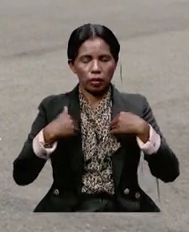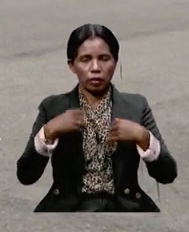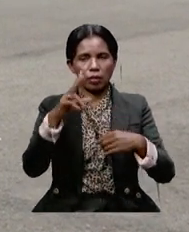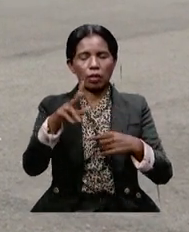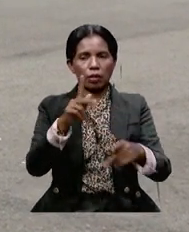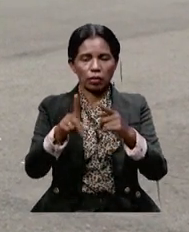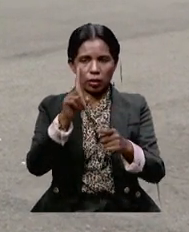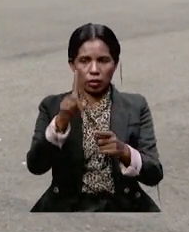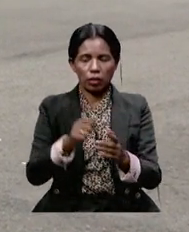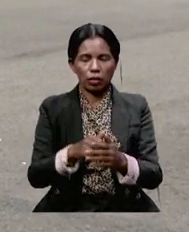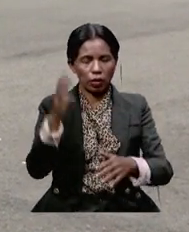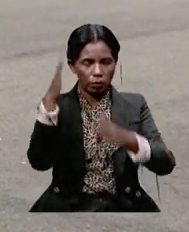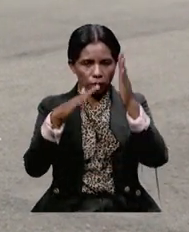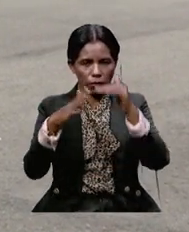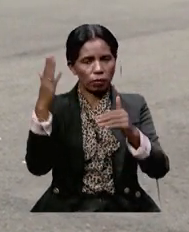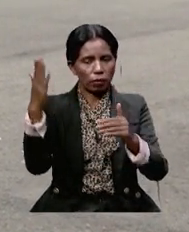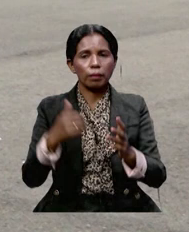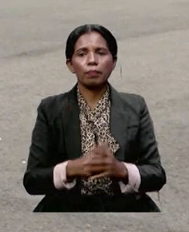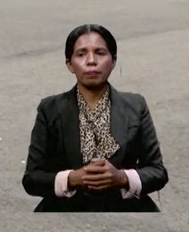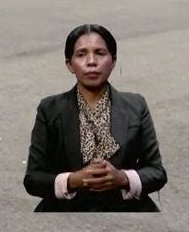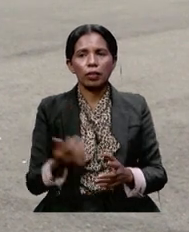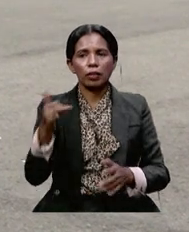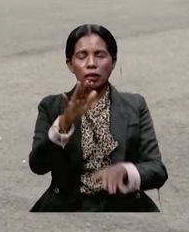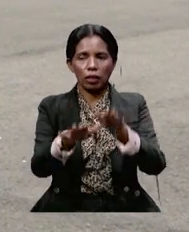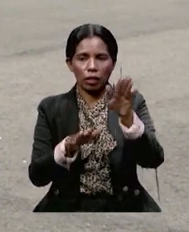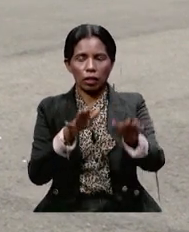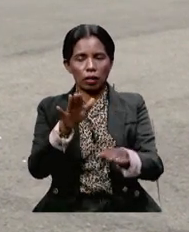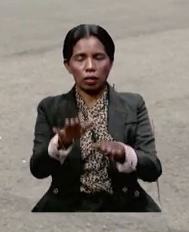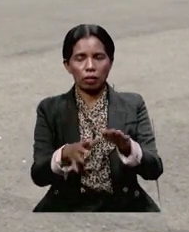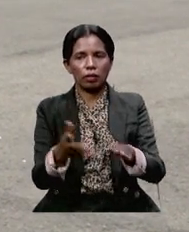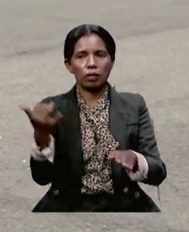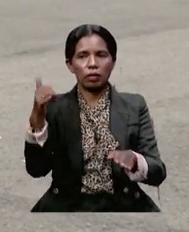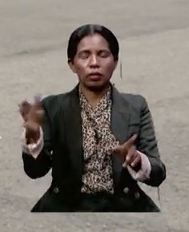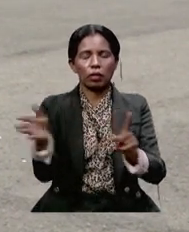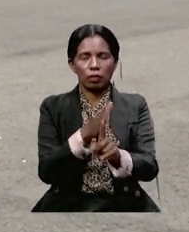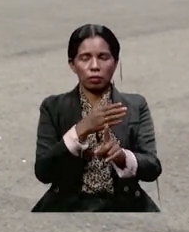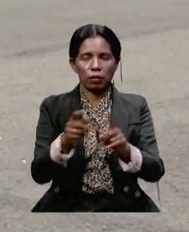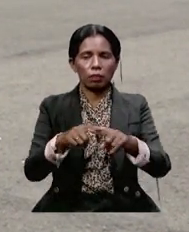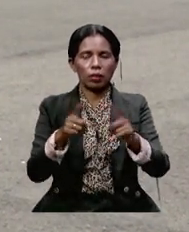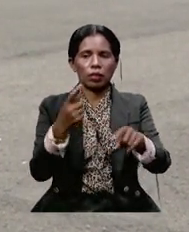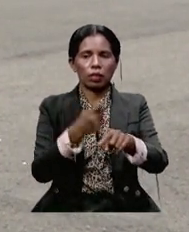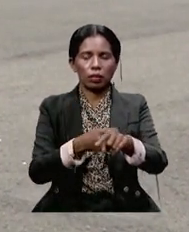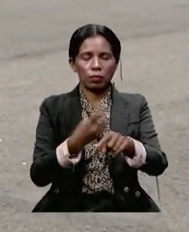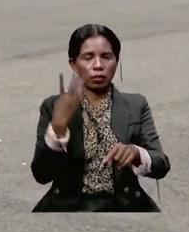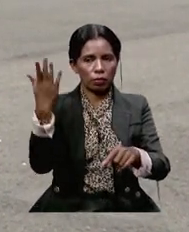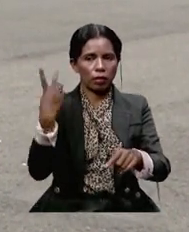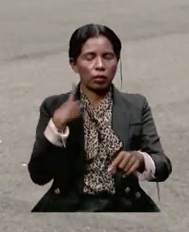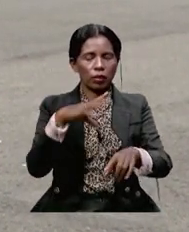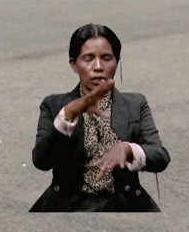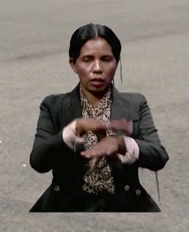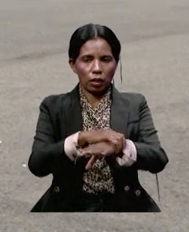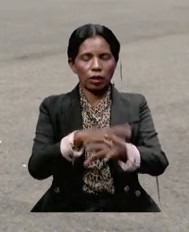suspeito na inida. Ia acontecimento ira ne, sira lau mak sira baku malu, ma ibe ia momento ne ita halo captura